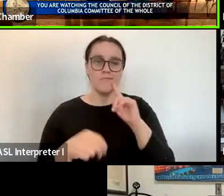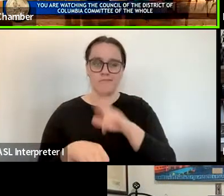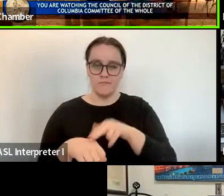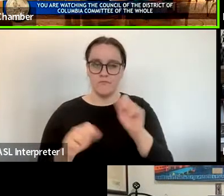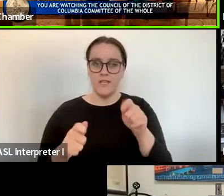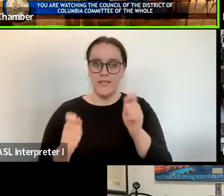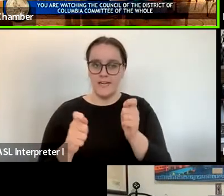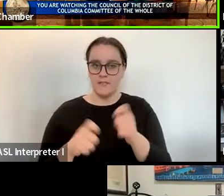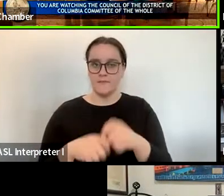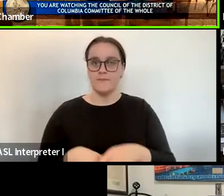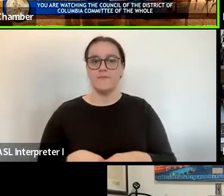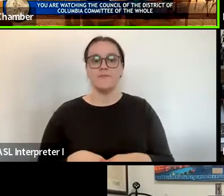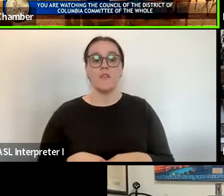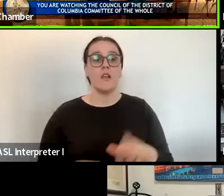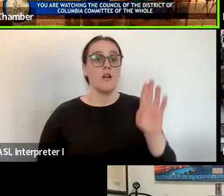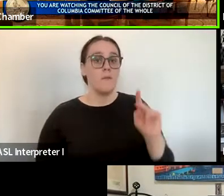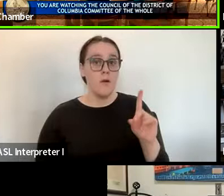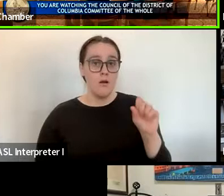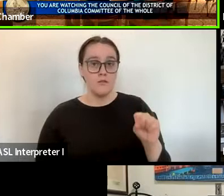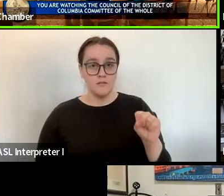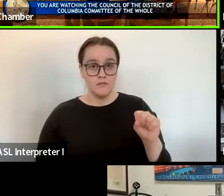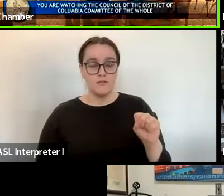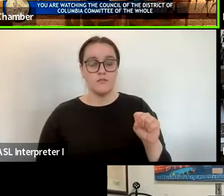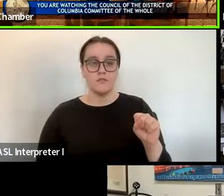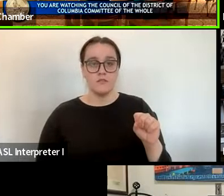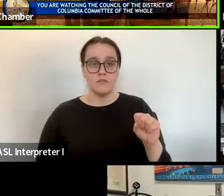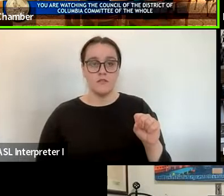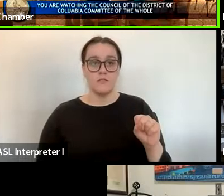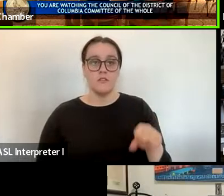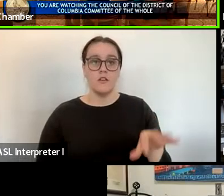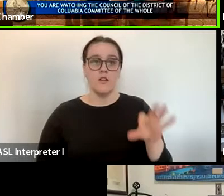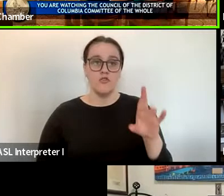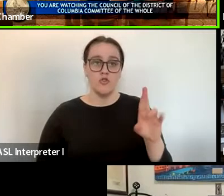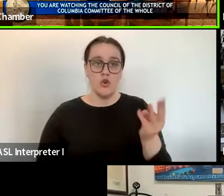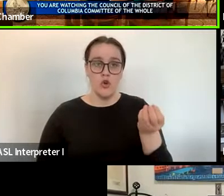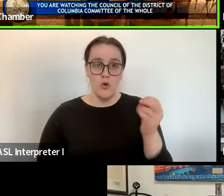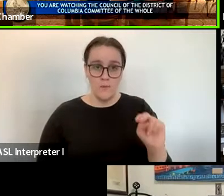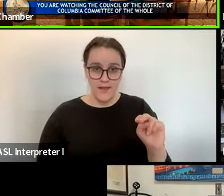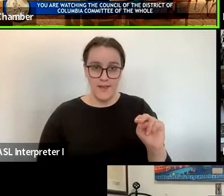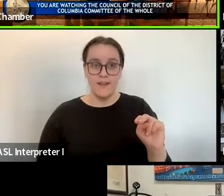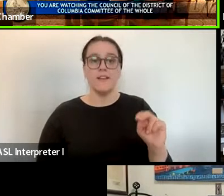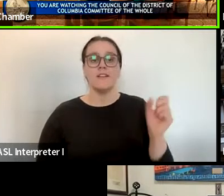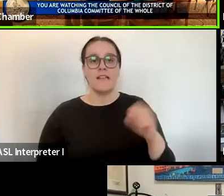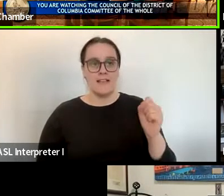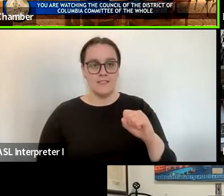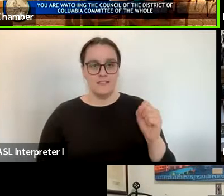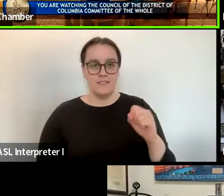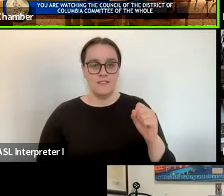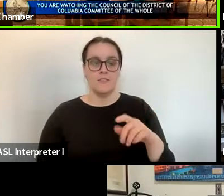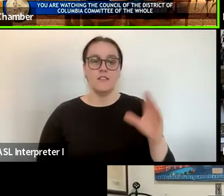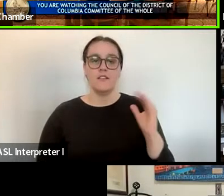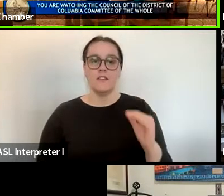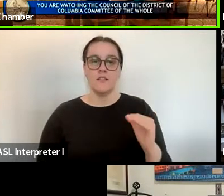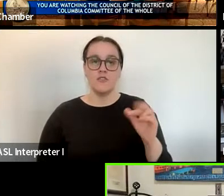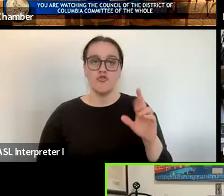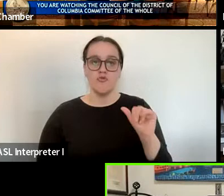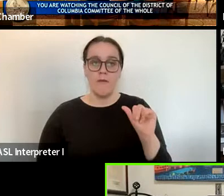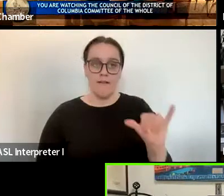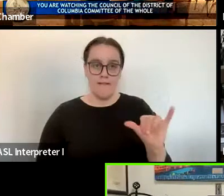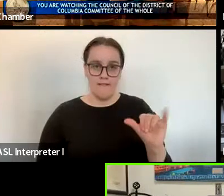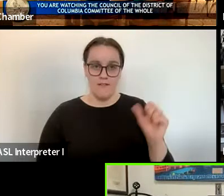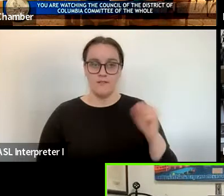Bonds. Councilmember Bonds, Councilmember Fruman. Yes. Councilmember Fruman votes yes. Councilmember Gray.